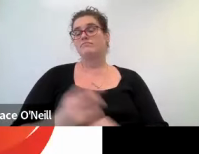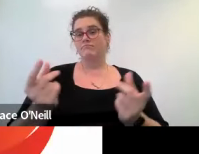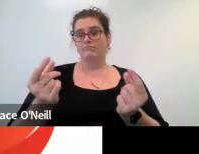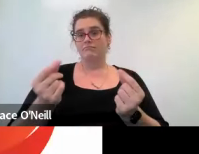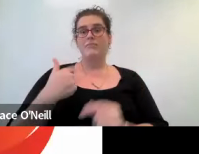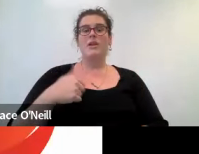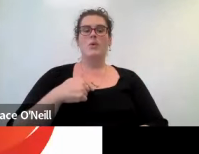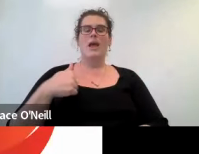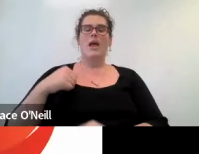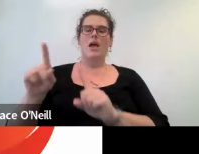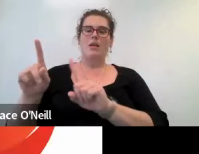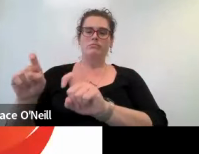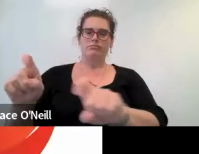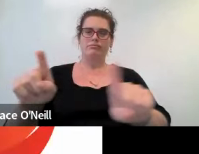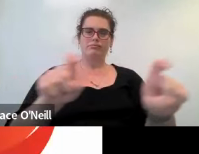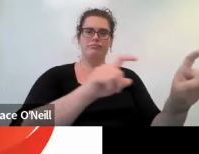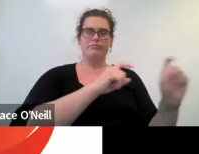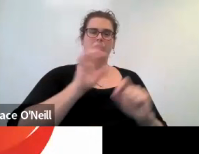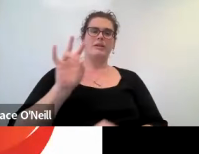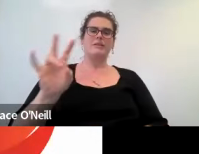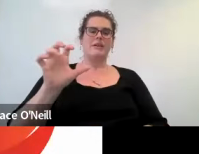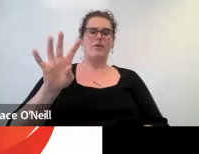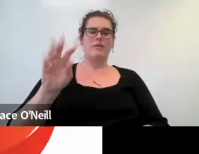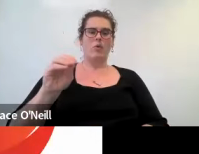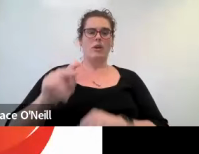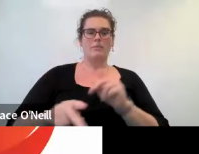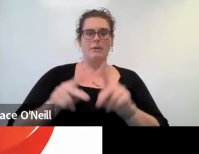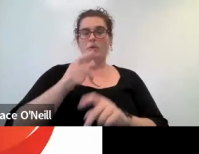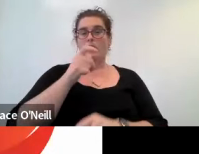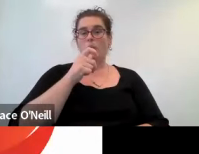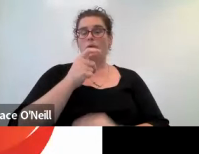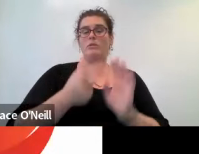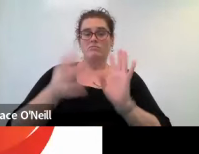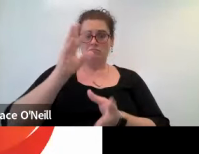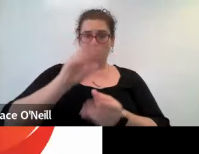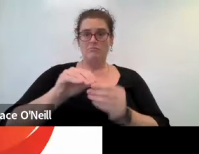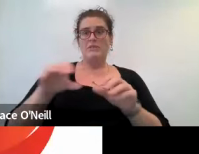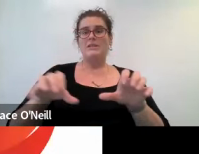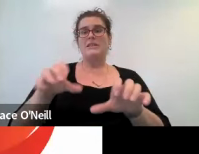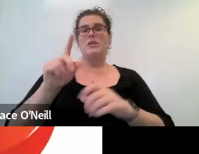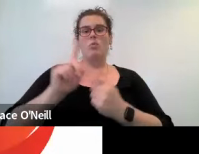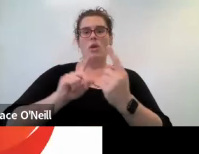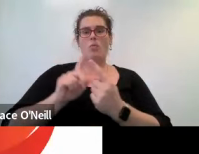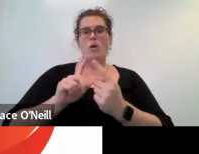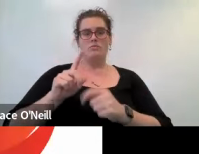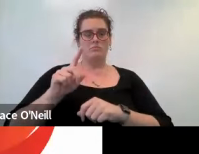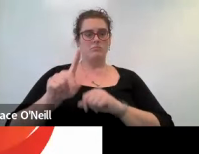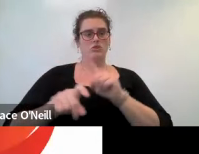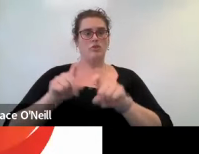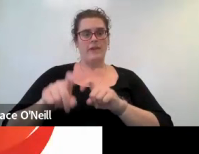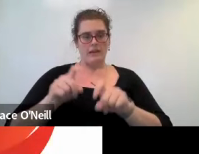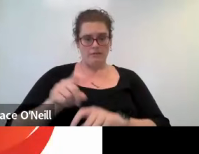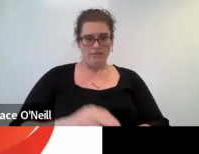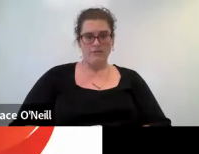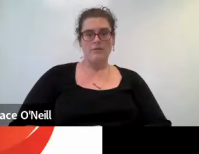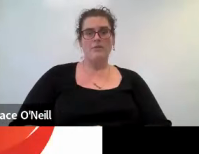a total of 740 people that were a part of the survey, and